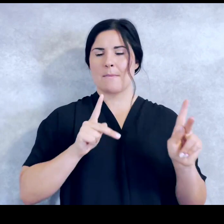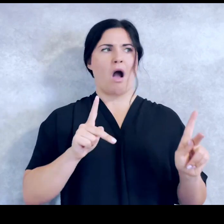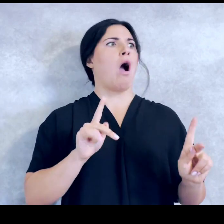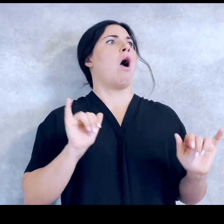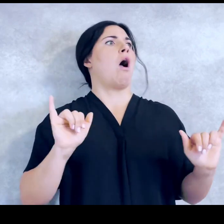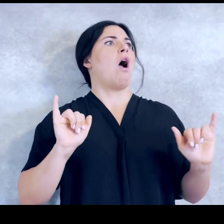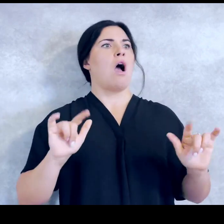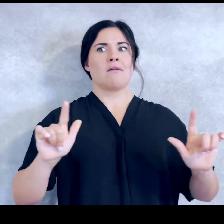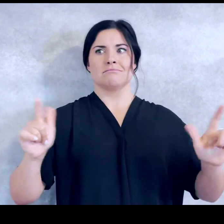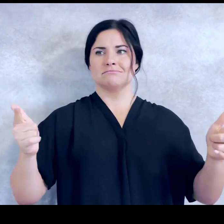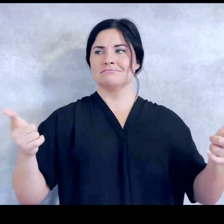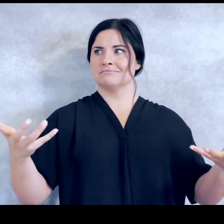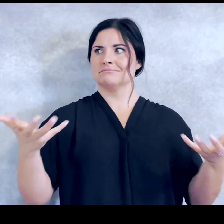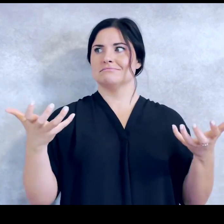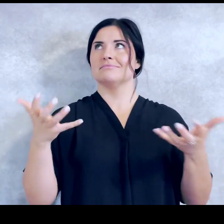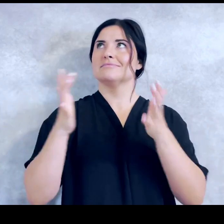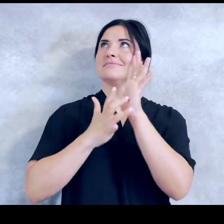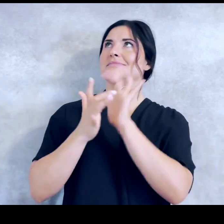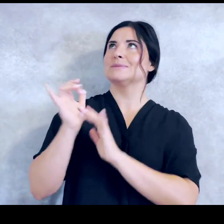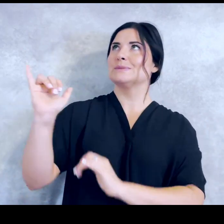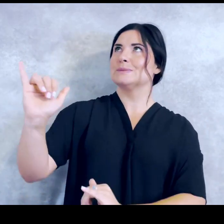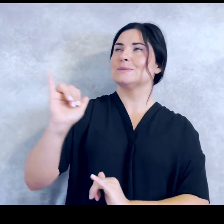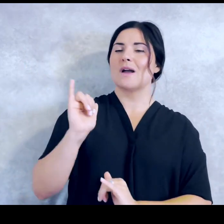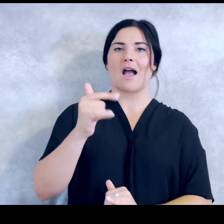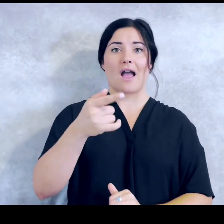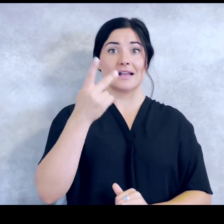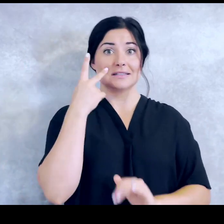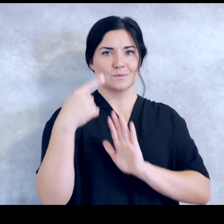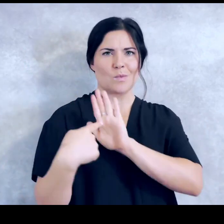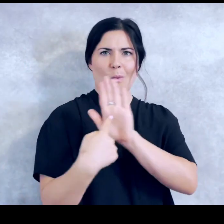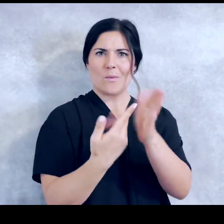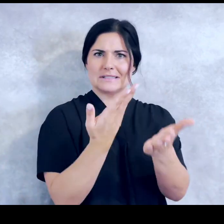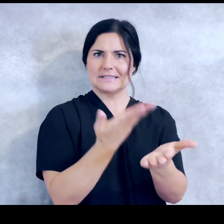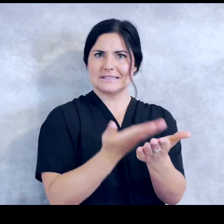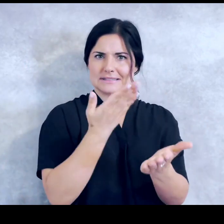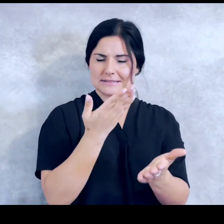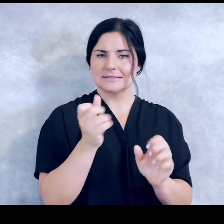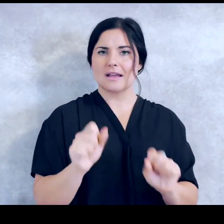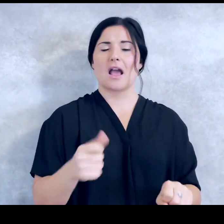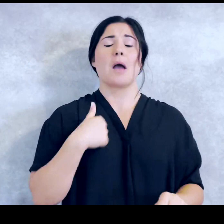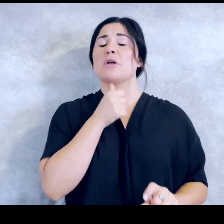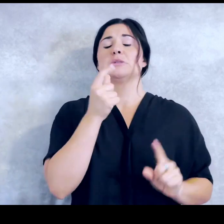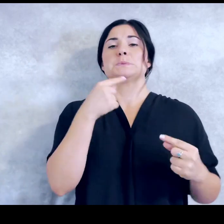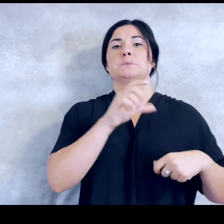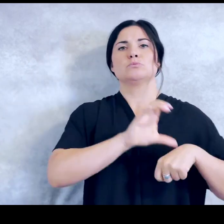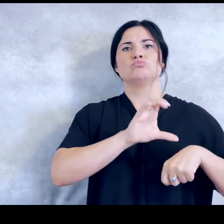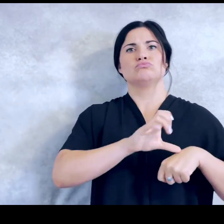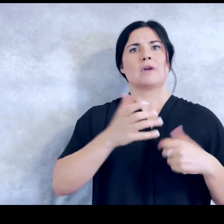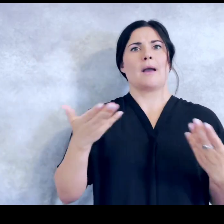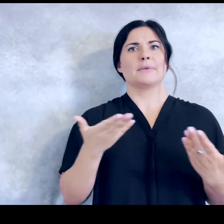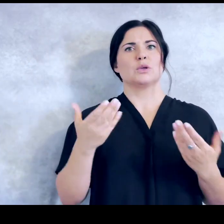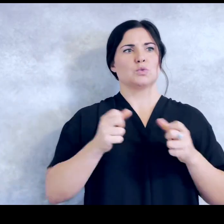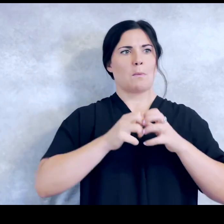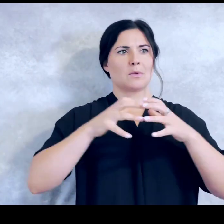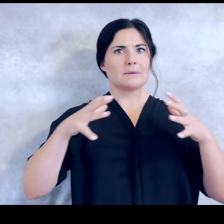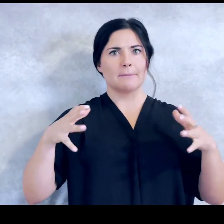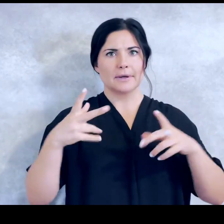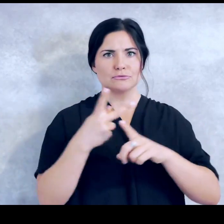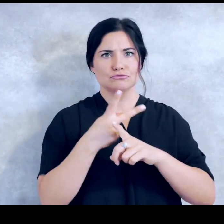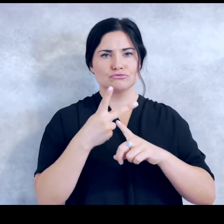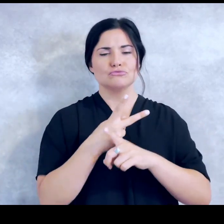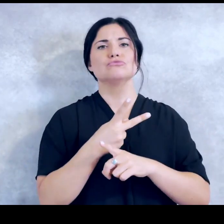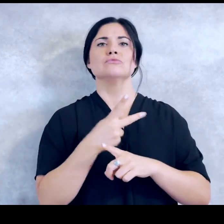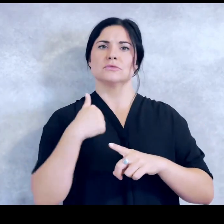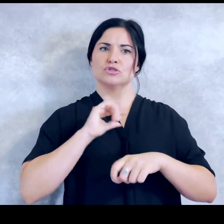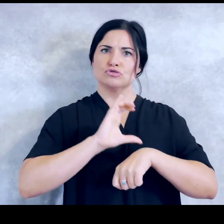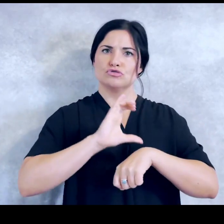the church. Because the world can see, listen, I'm about my Father's business now. I'm not just here doing church. I'm here to multiply the